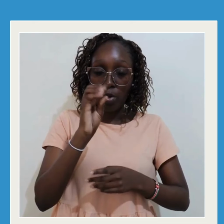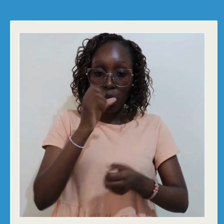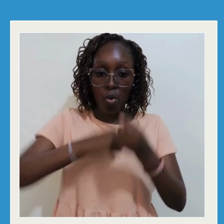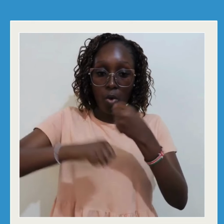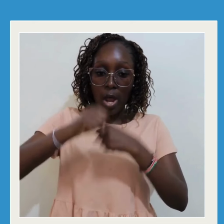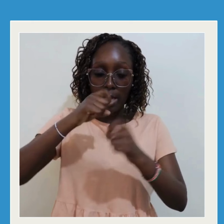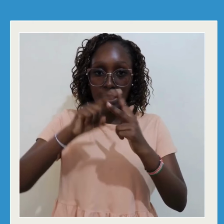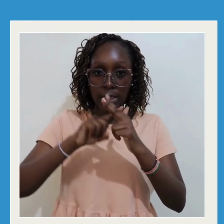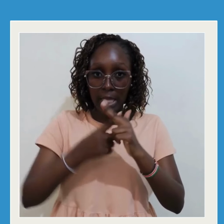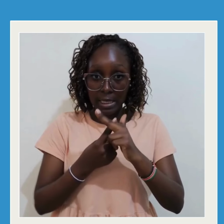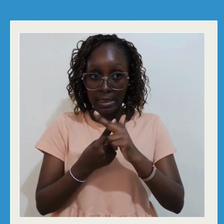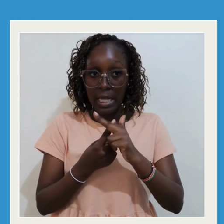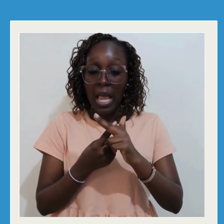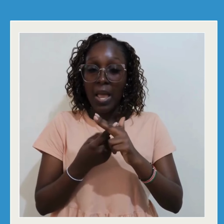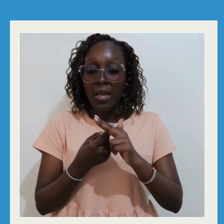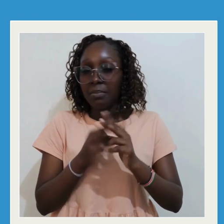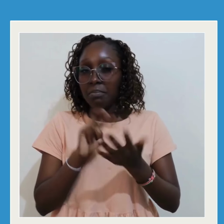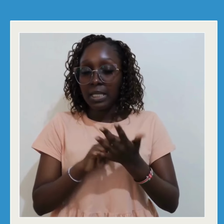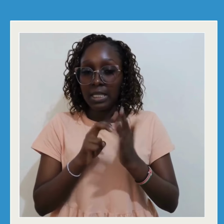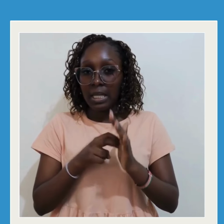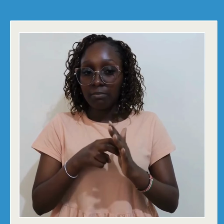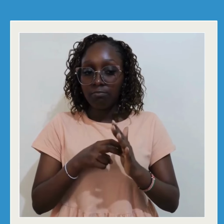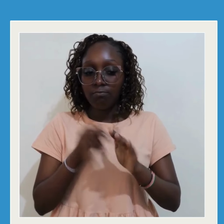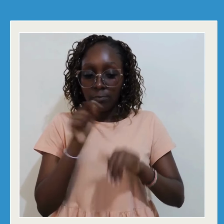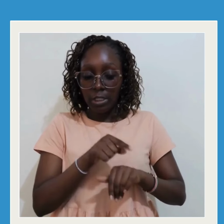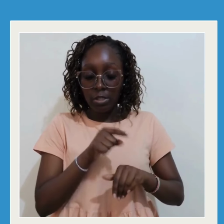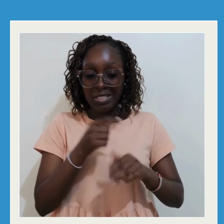deemed registered under the PBO Act.